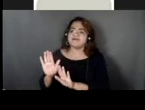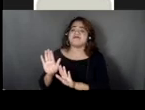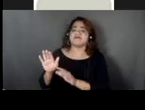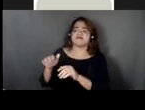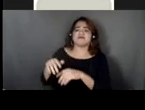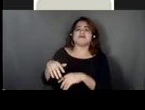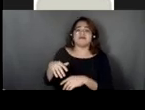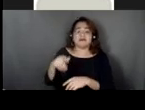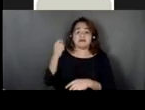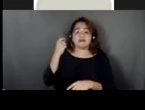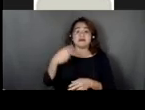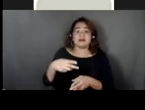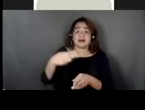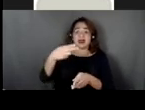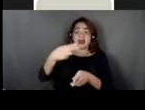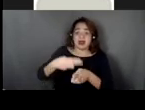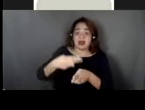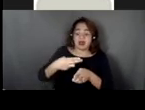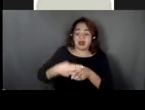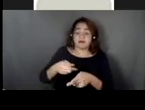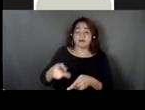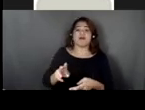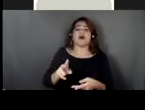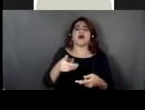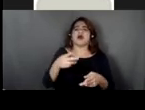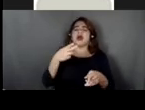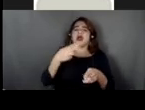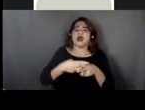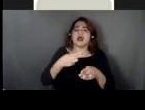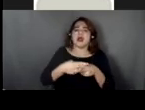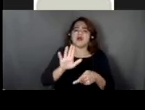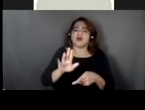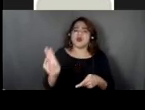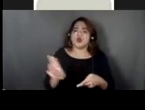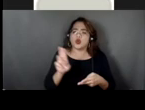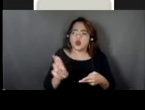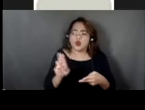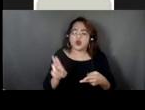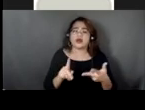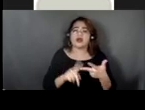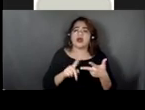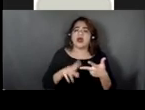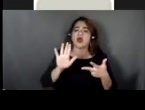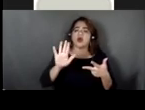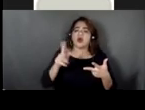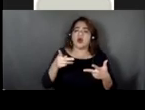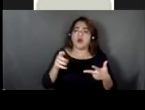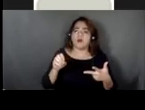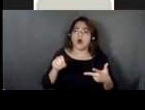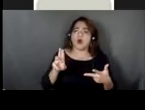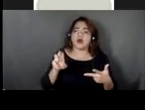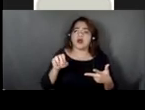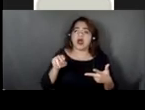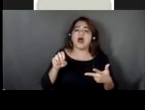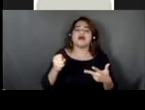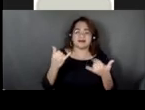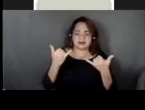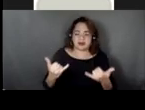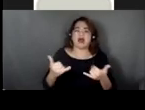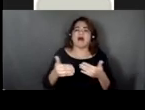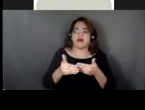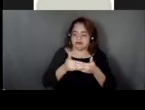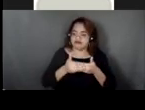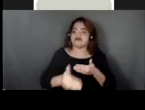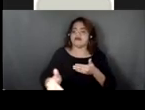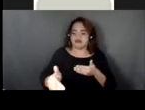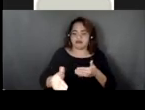their name and use and their pronouns, and this is done universally for all patients. And in addition, when they do an electronic check-in, either for